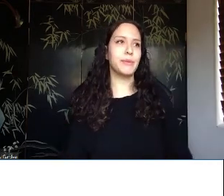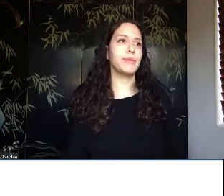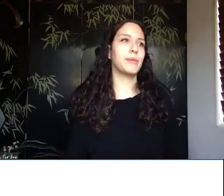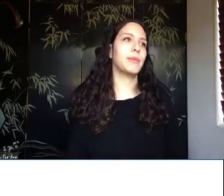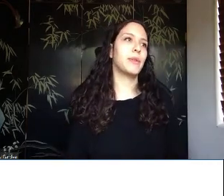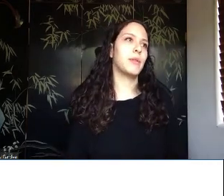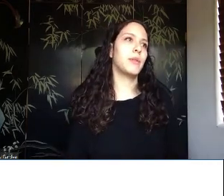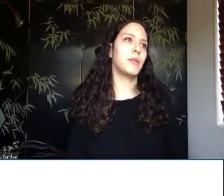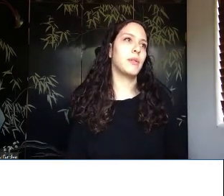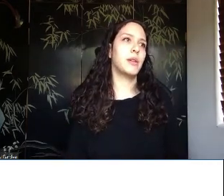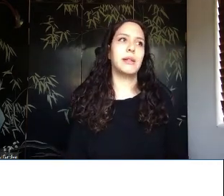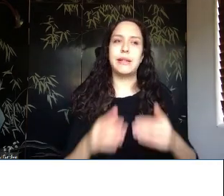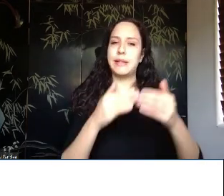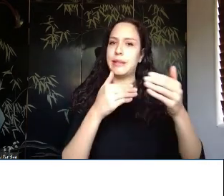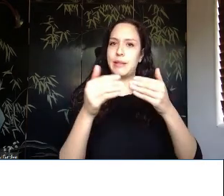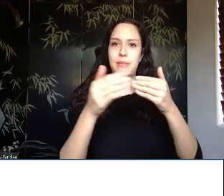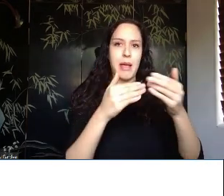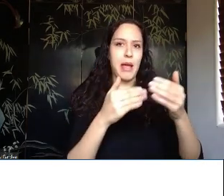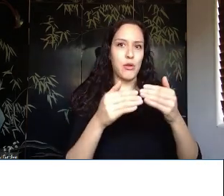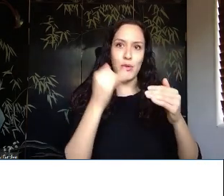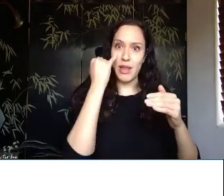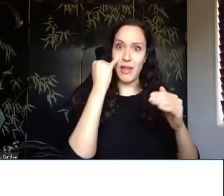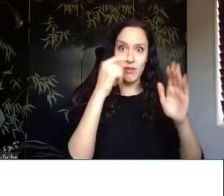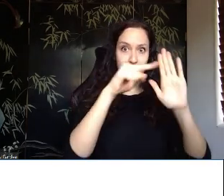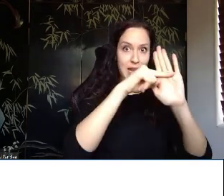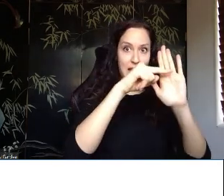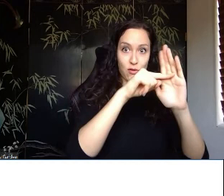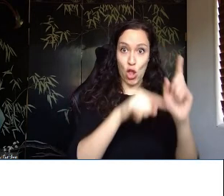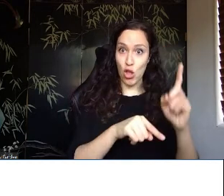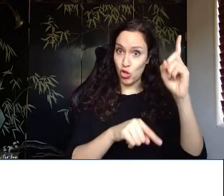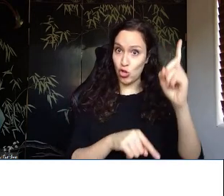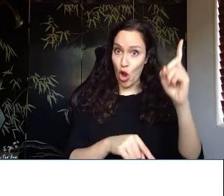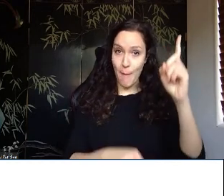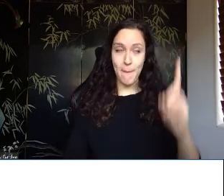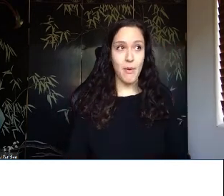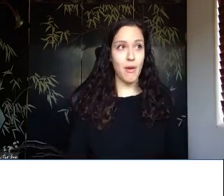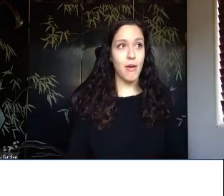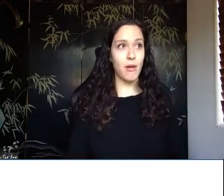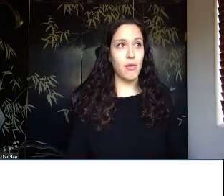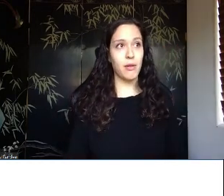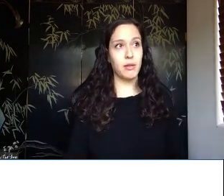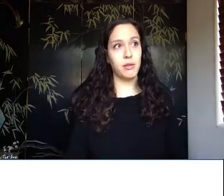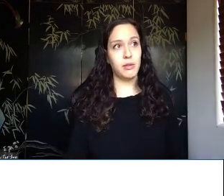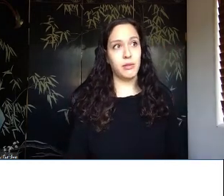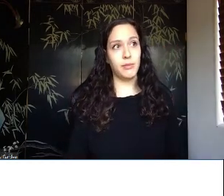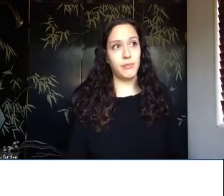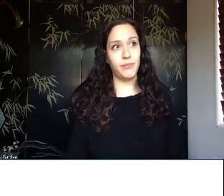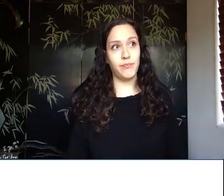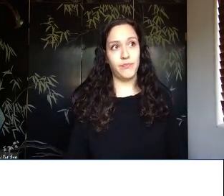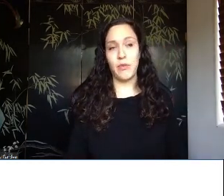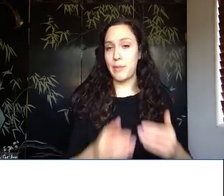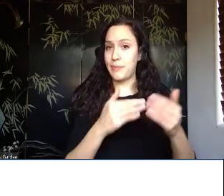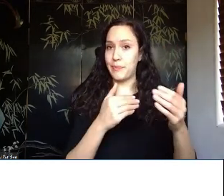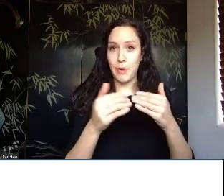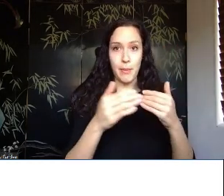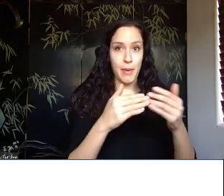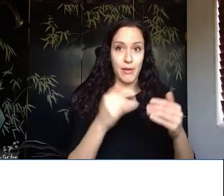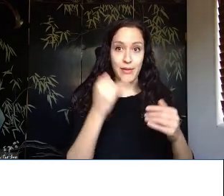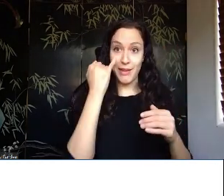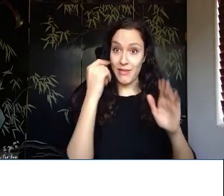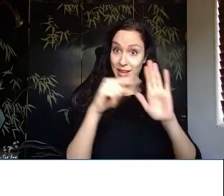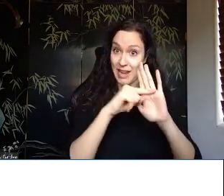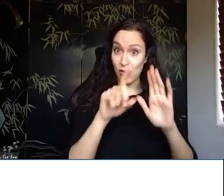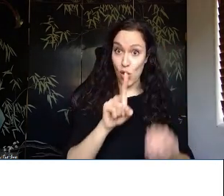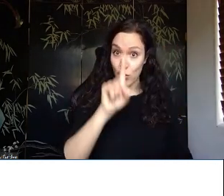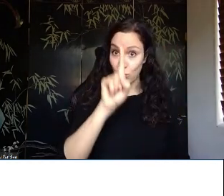it's on the top. So let me just switch this to a 2 to make it easier to see. Okay, it doesn't matter if it's at the top. So